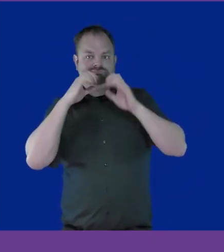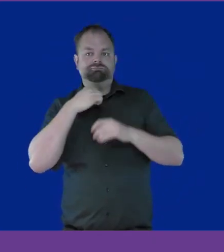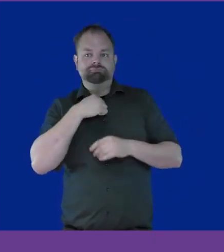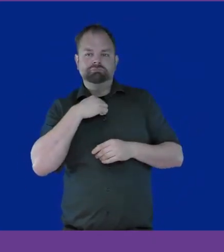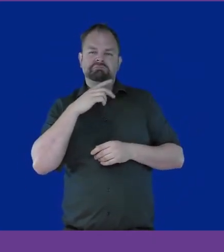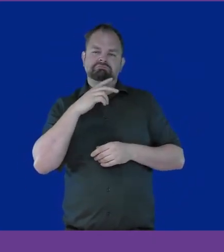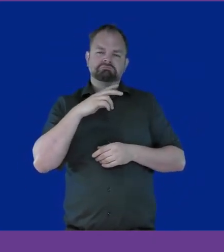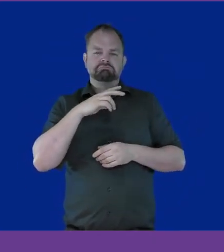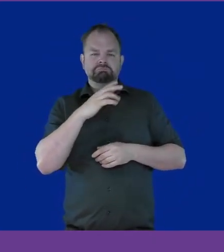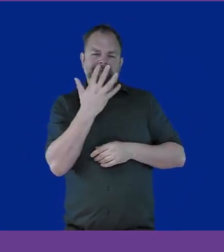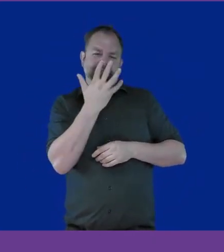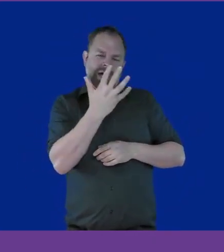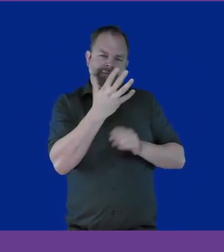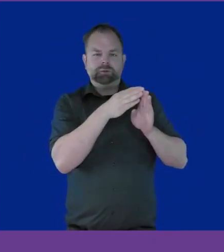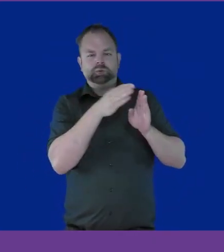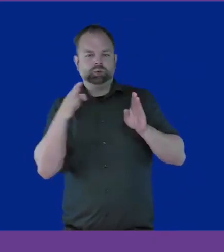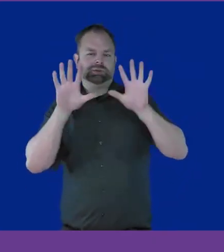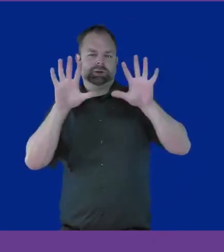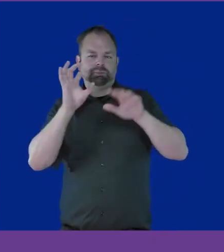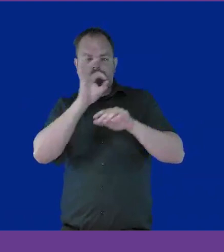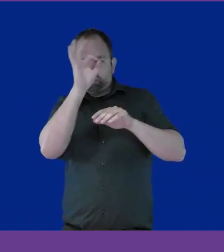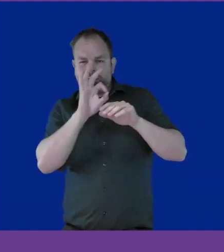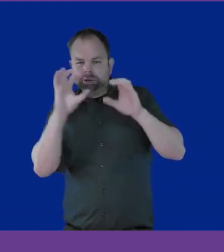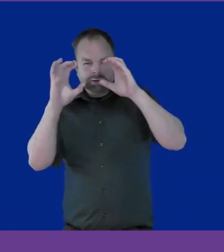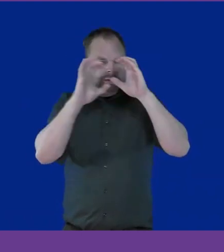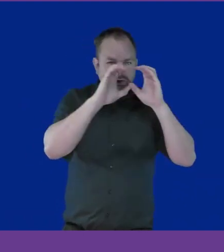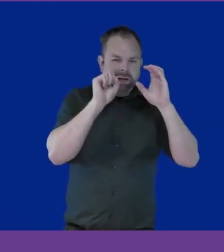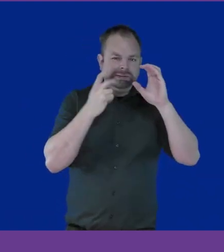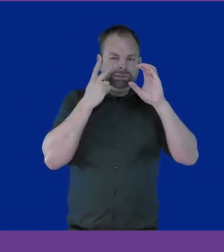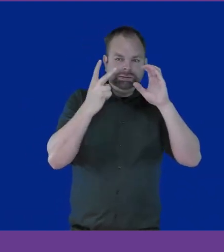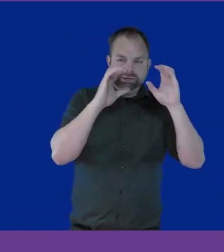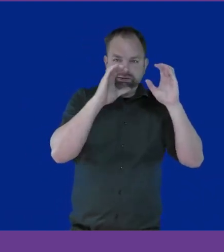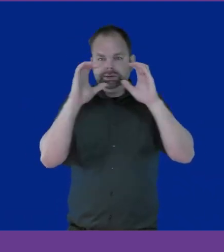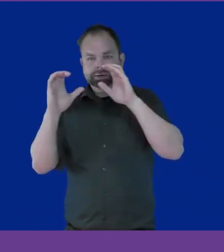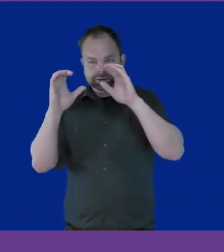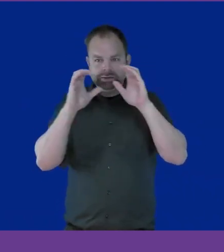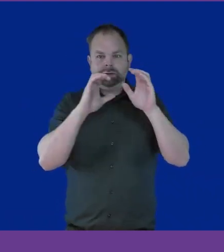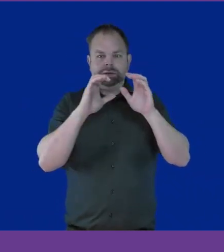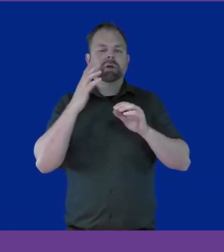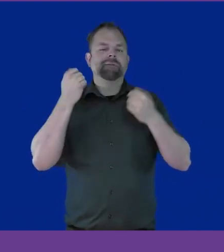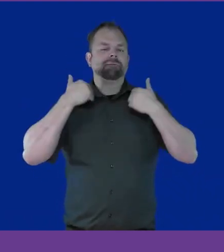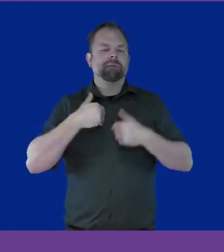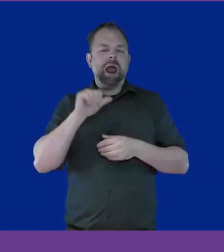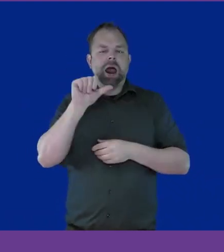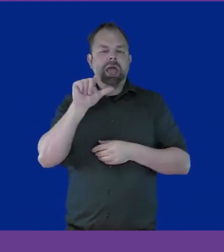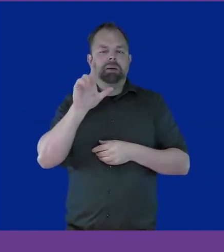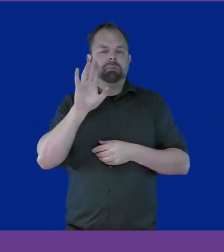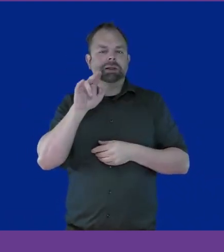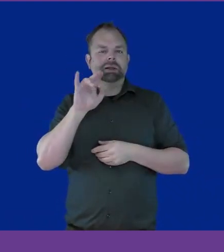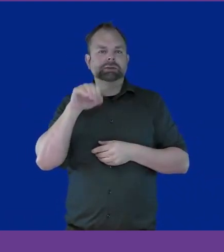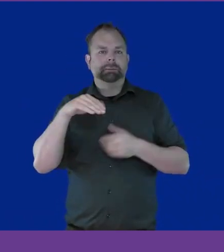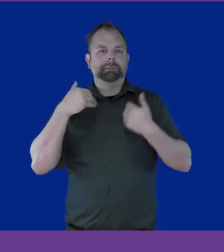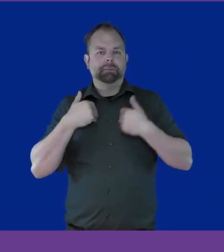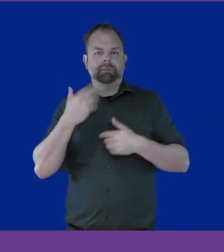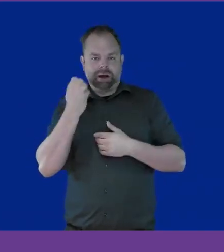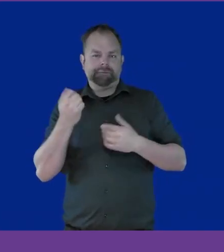I am, as Klaus said, active within the Association of European Blind Union and also the Norwegian Association